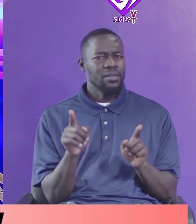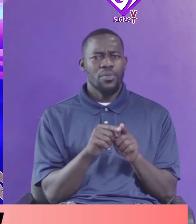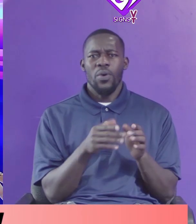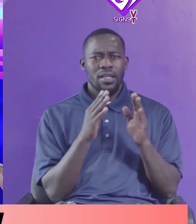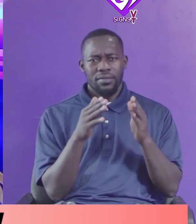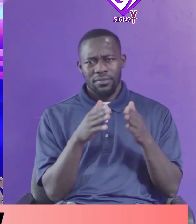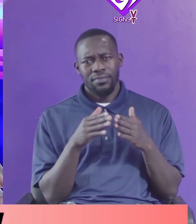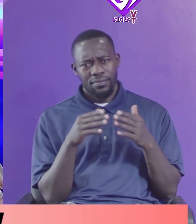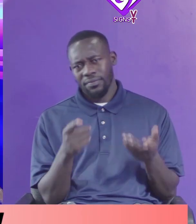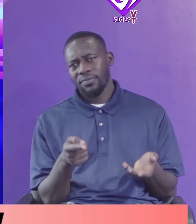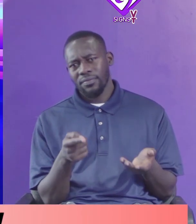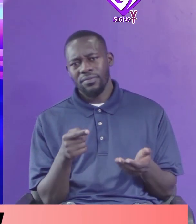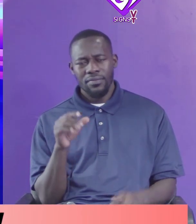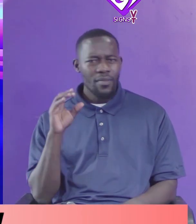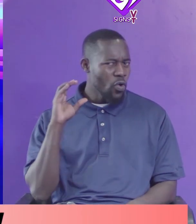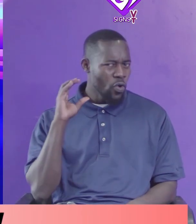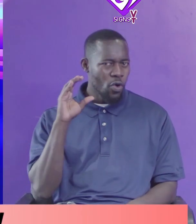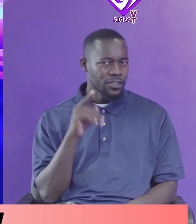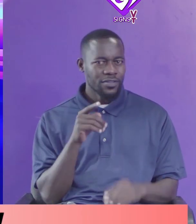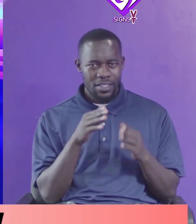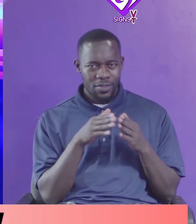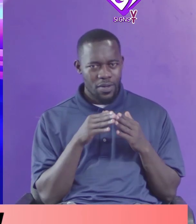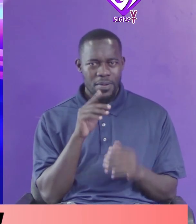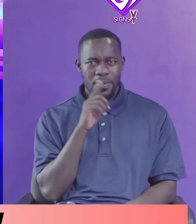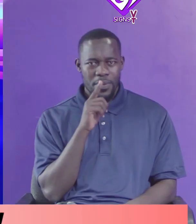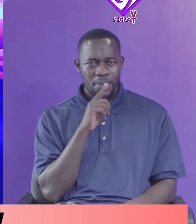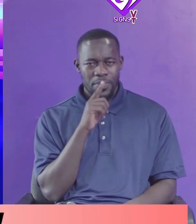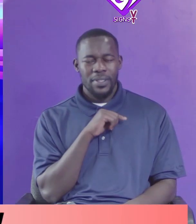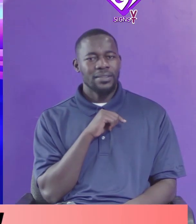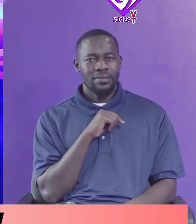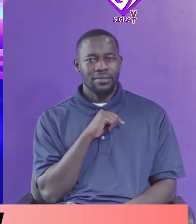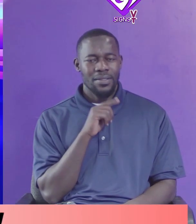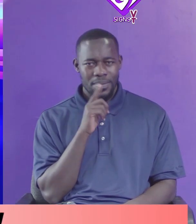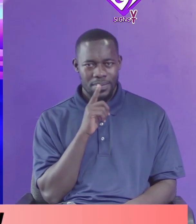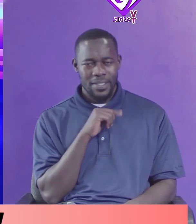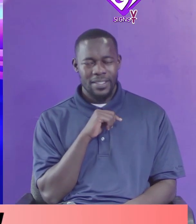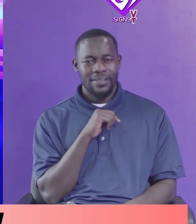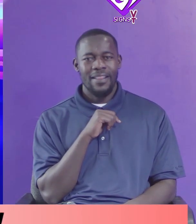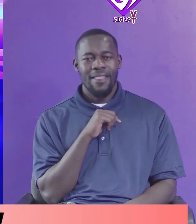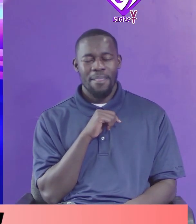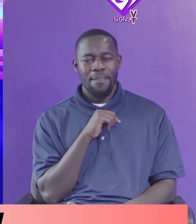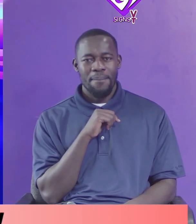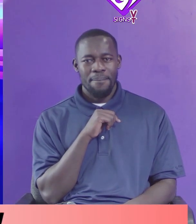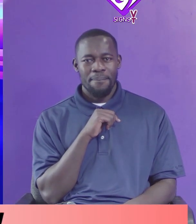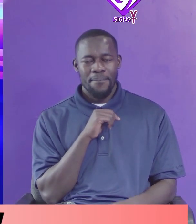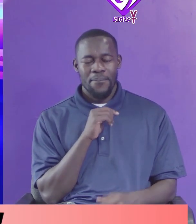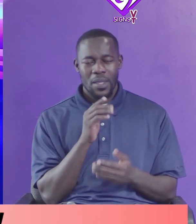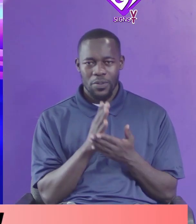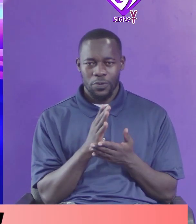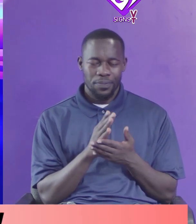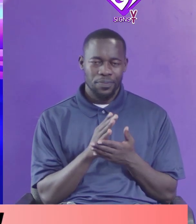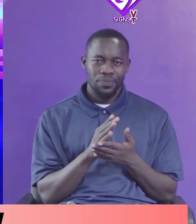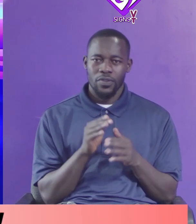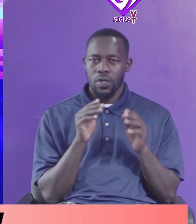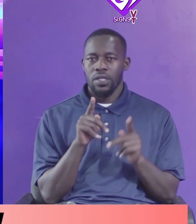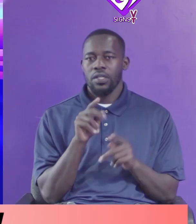their coach. Right. Yeah. The set piece coach coming up or they forward. just focus on him, and you're like, exactly. And you see this. That's a goal. Yes. Right now, two